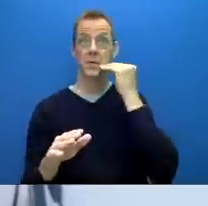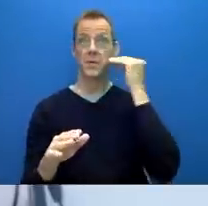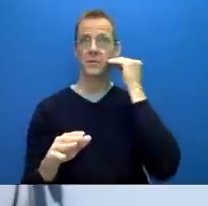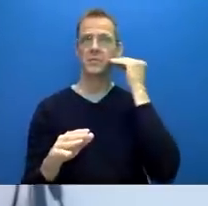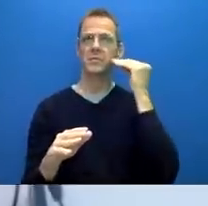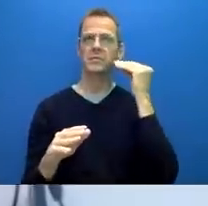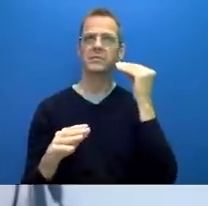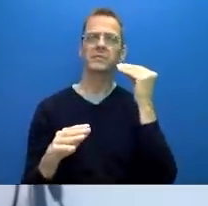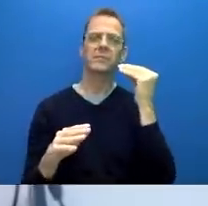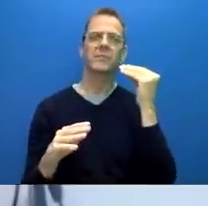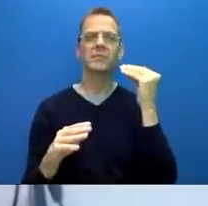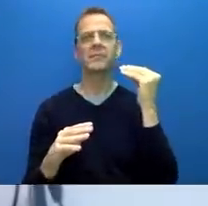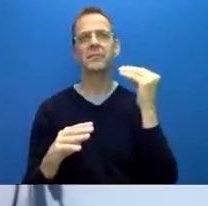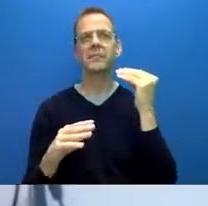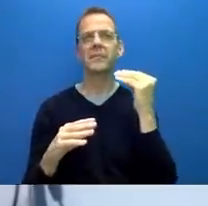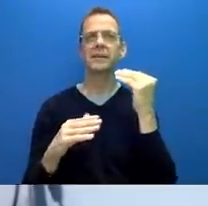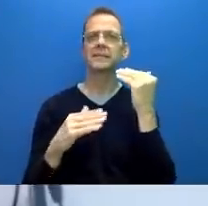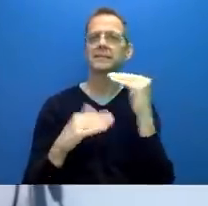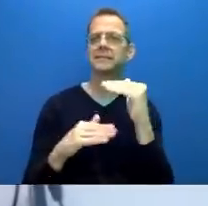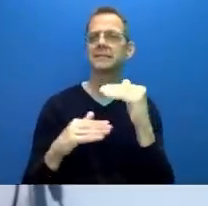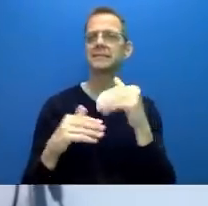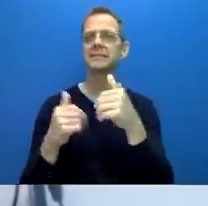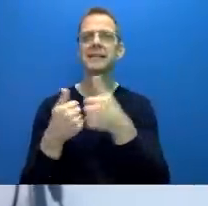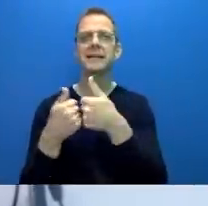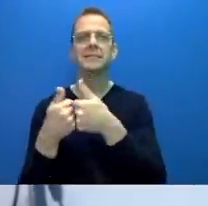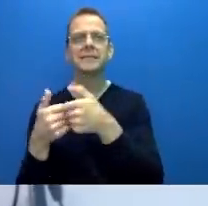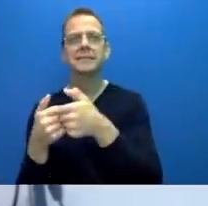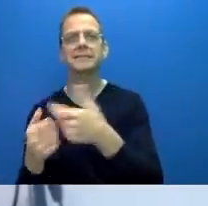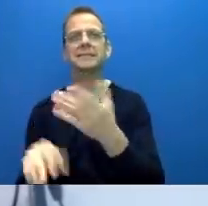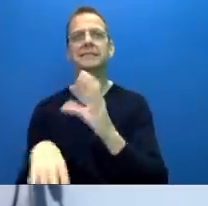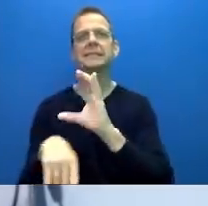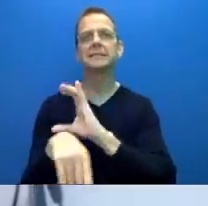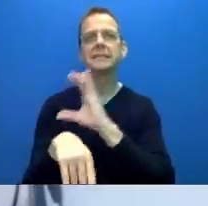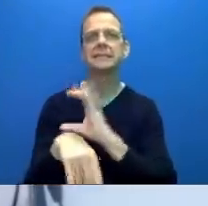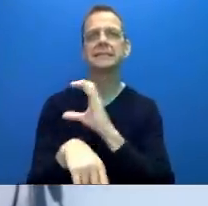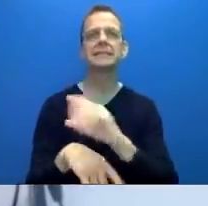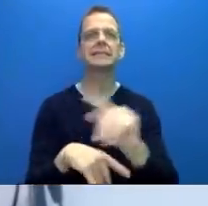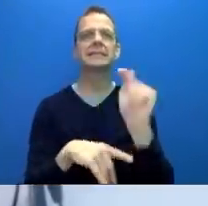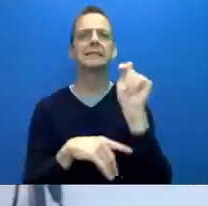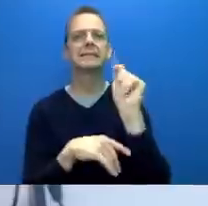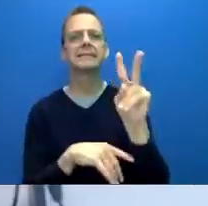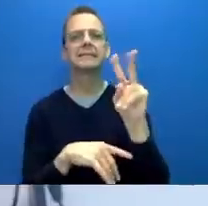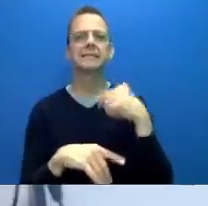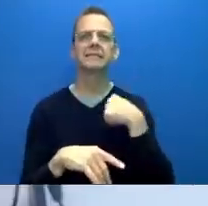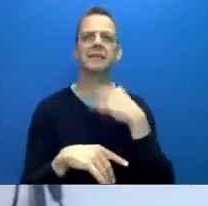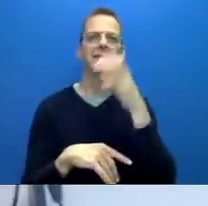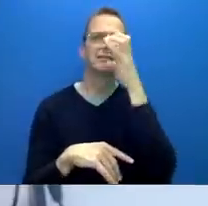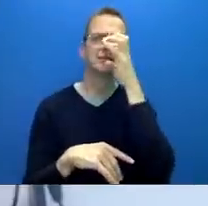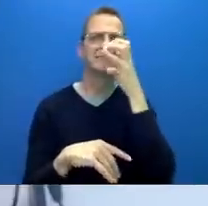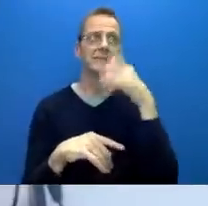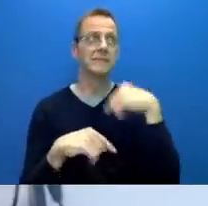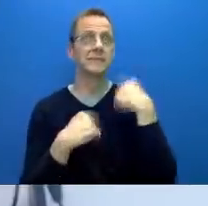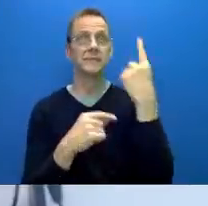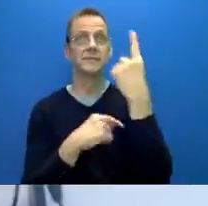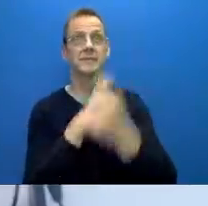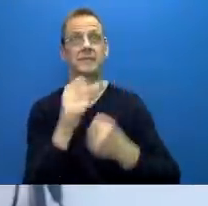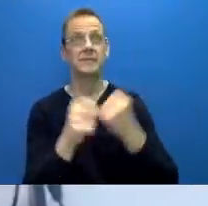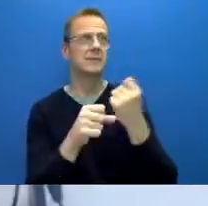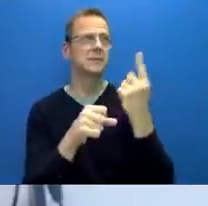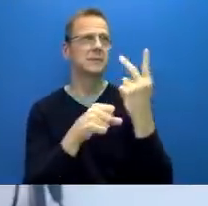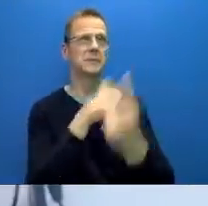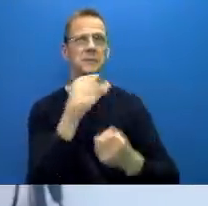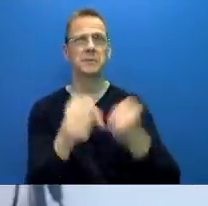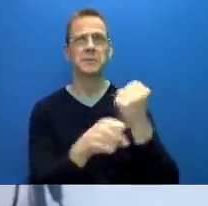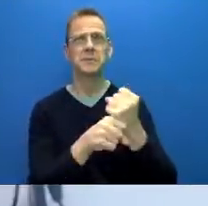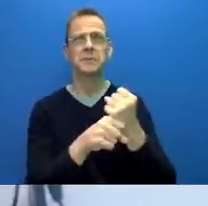But I tell you, the past year and a half, the amount of TV I've watched with my kiddos, and we've kind of gotten sucked into this hole. And my girls were even just commenting